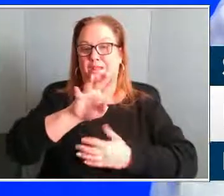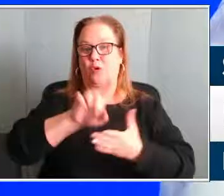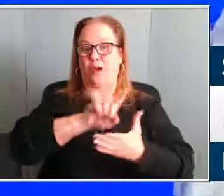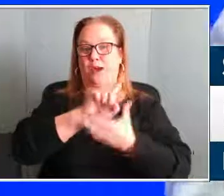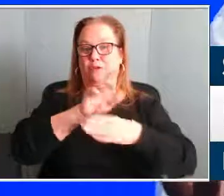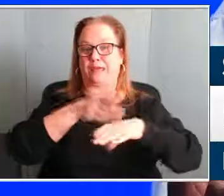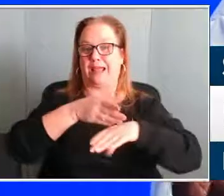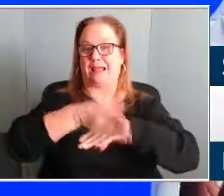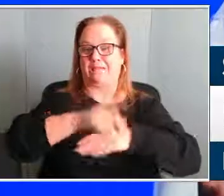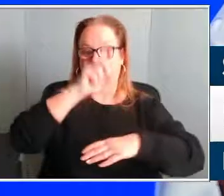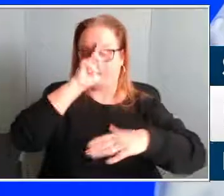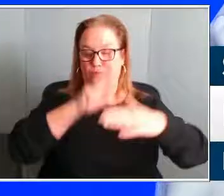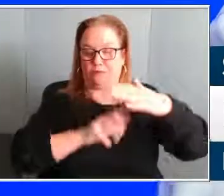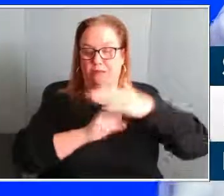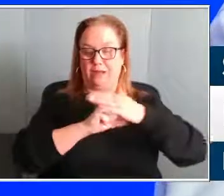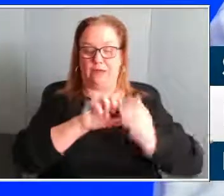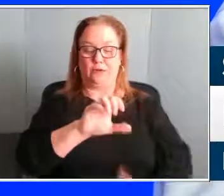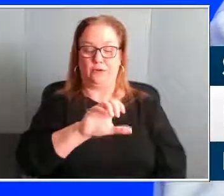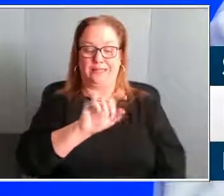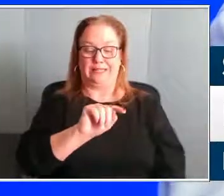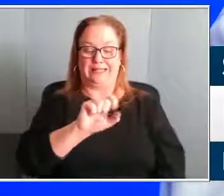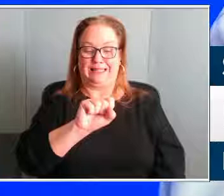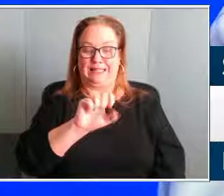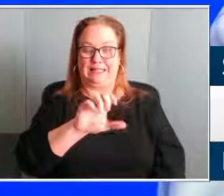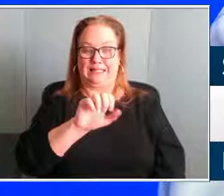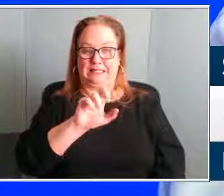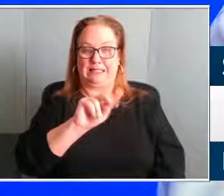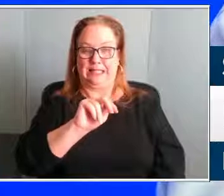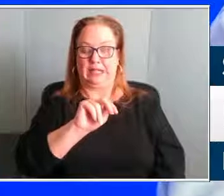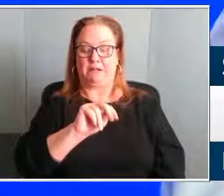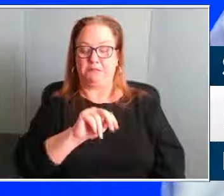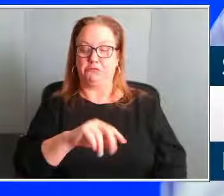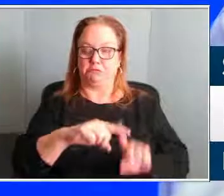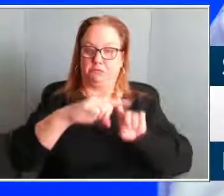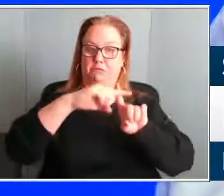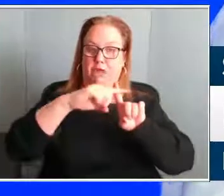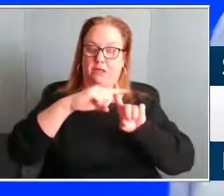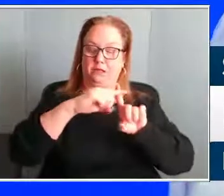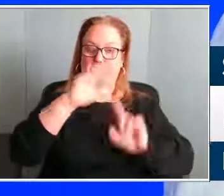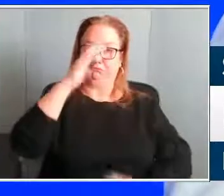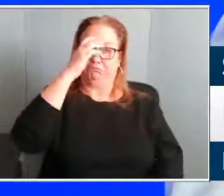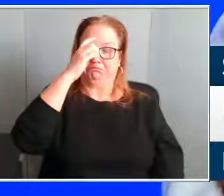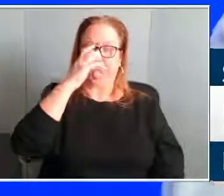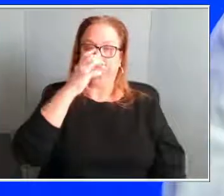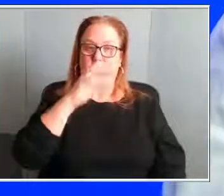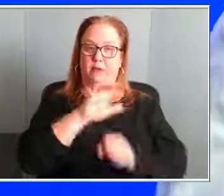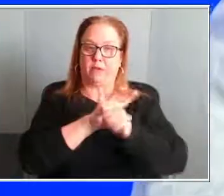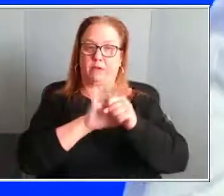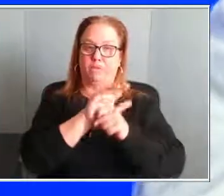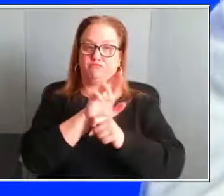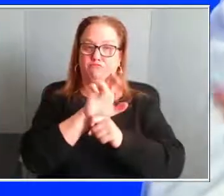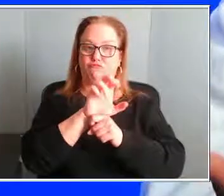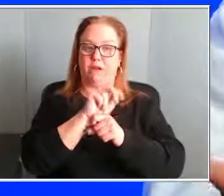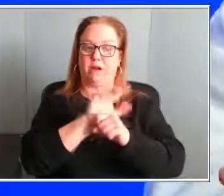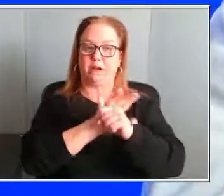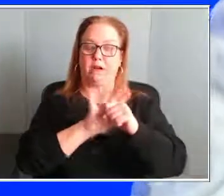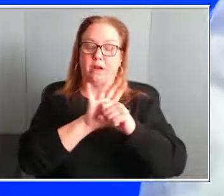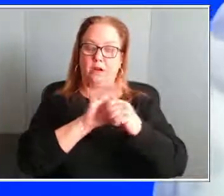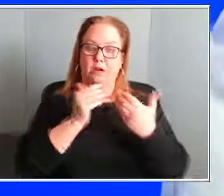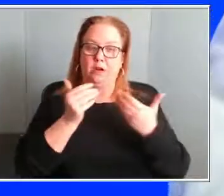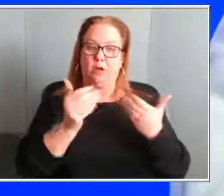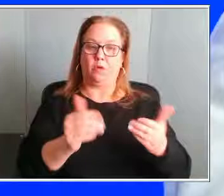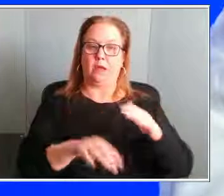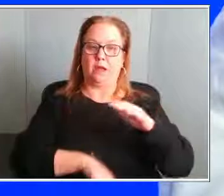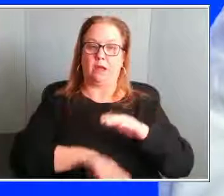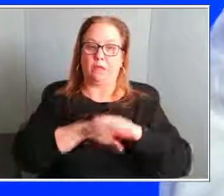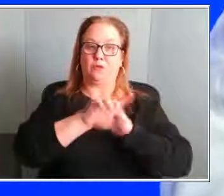if their CT perfusion scan has a favorable appearance, then we could go all the way up to 24 hours. And we